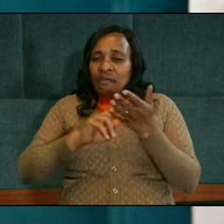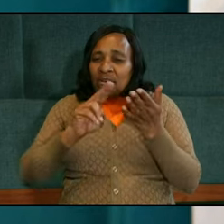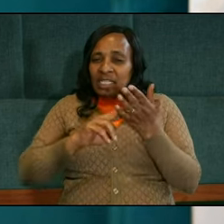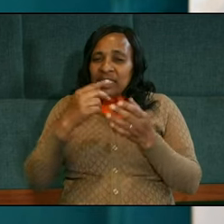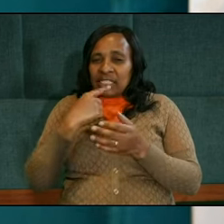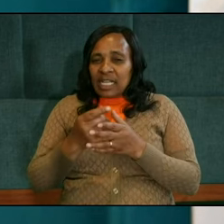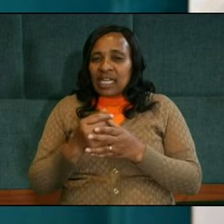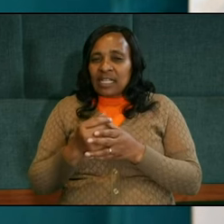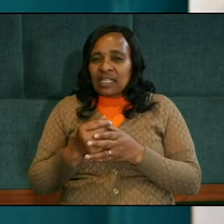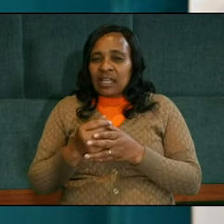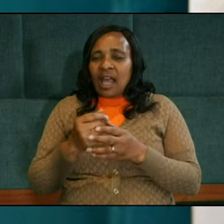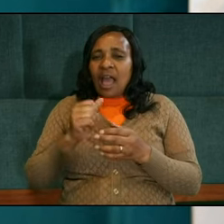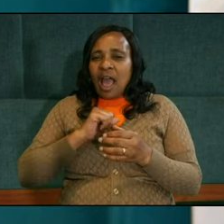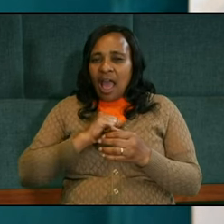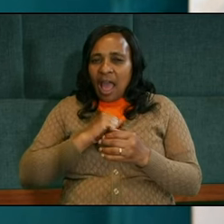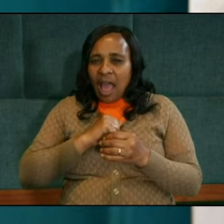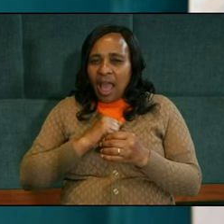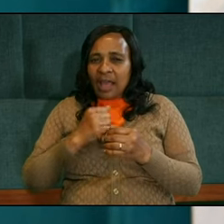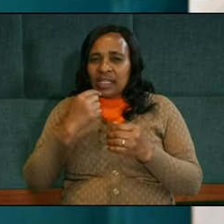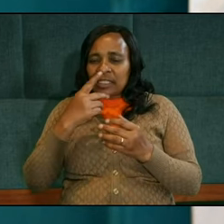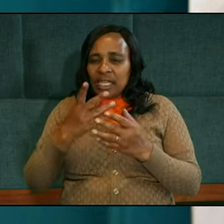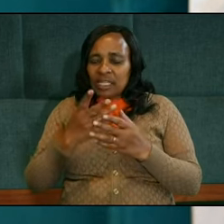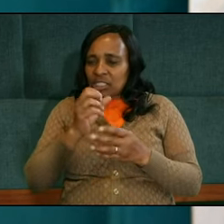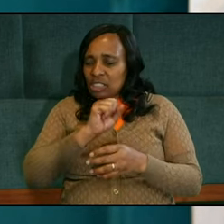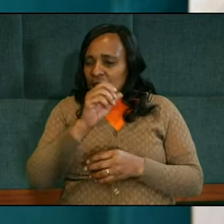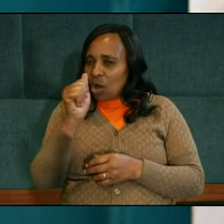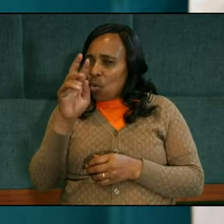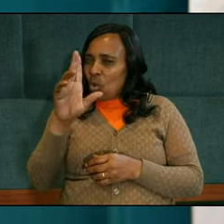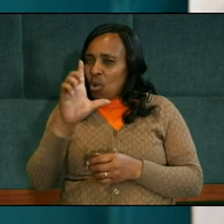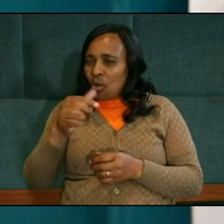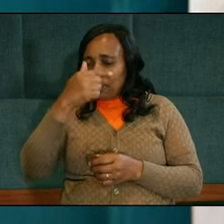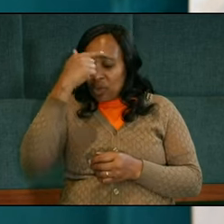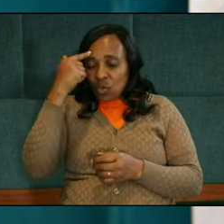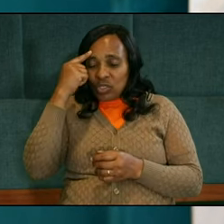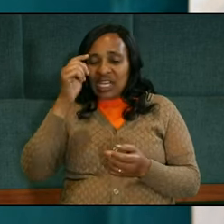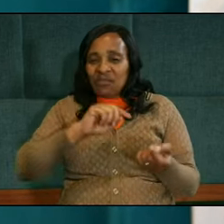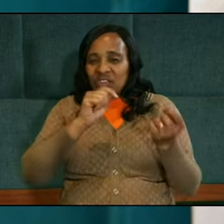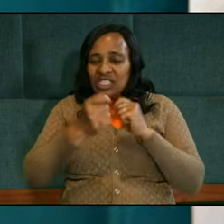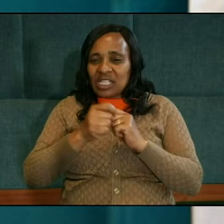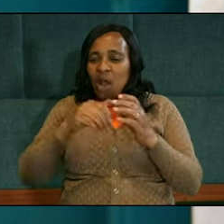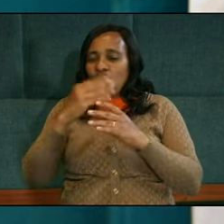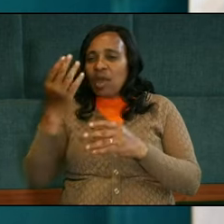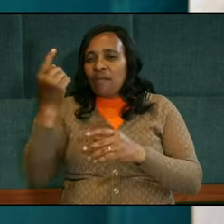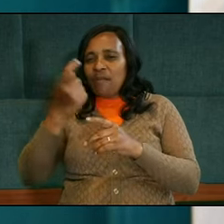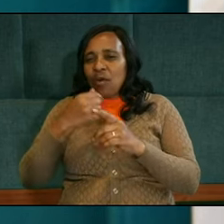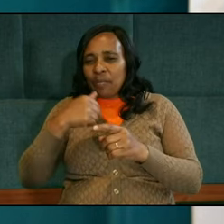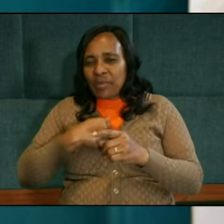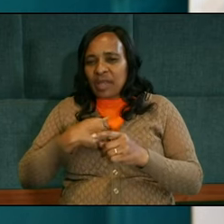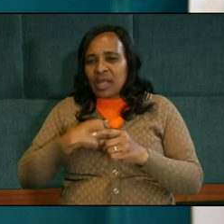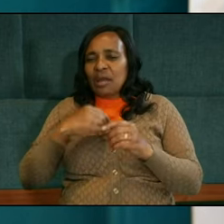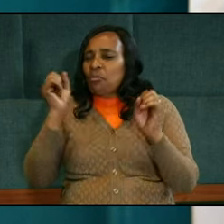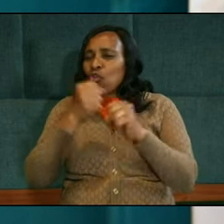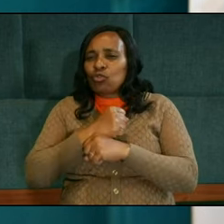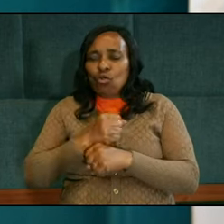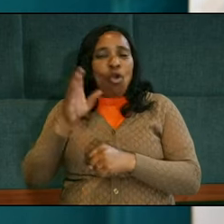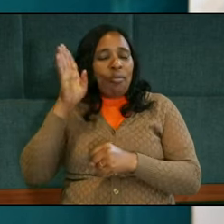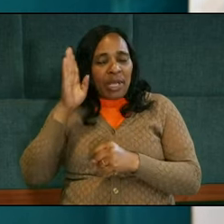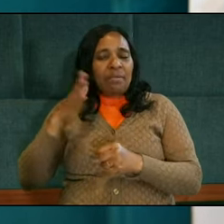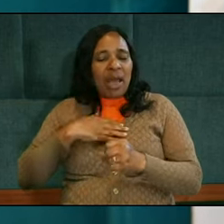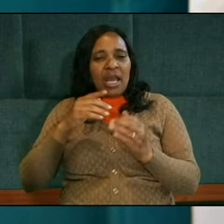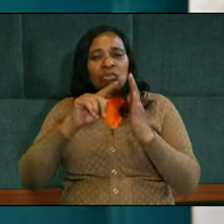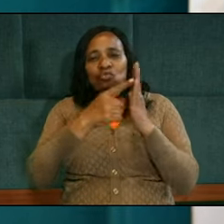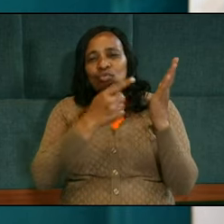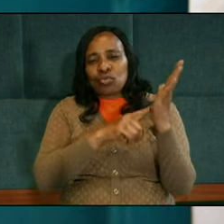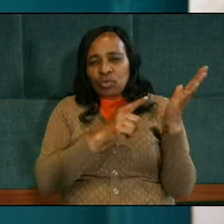says, I regret that I have made Saul king because he has turned away from me and has not carried out my instructions. Even